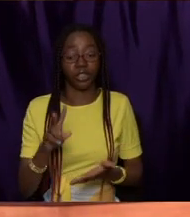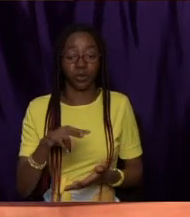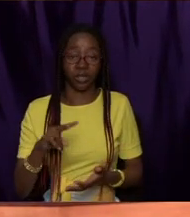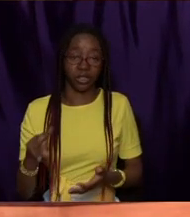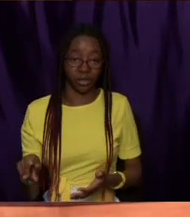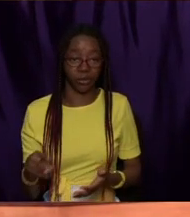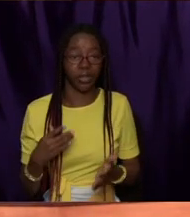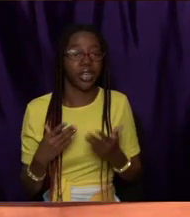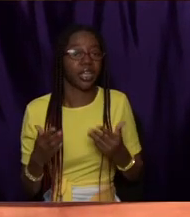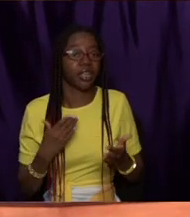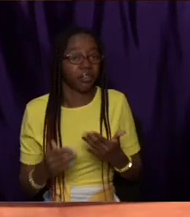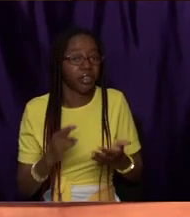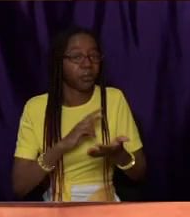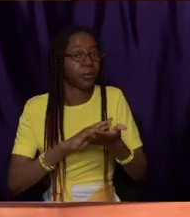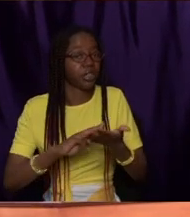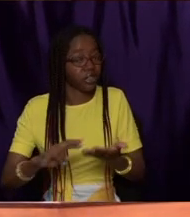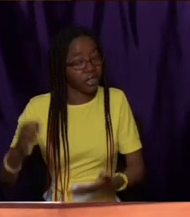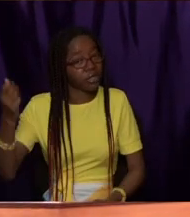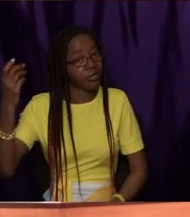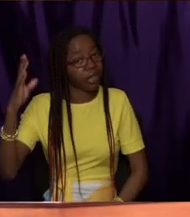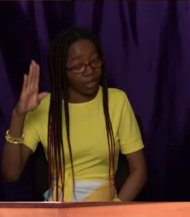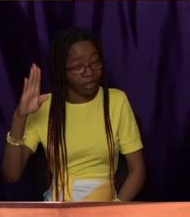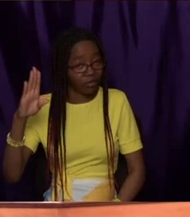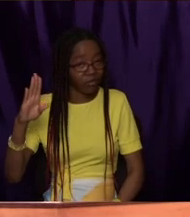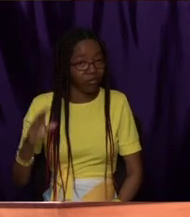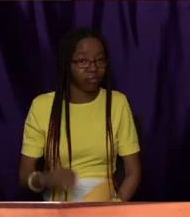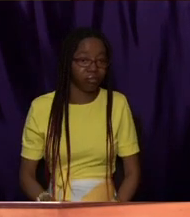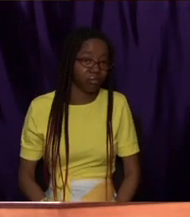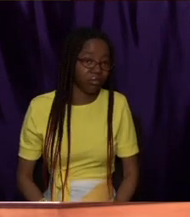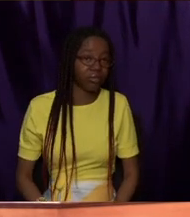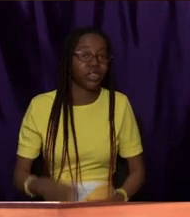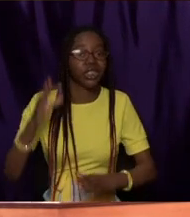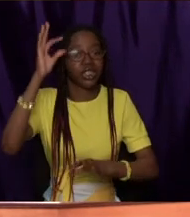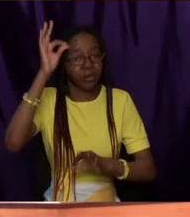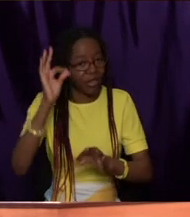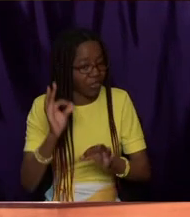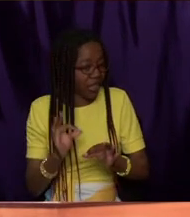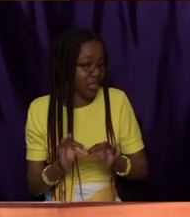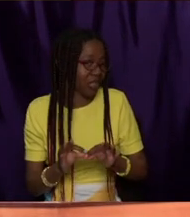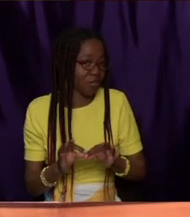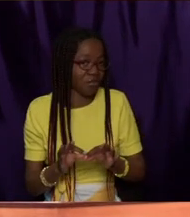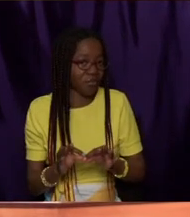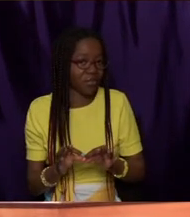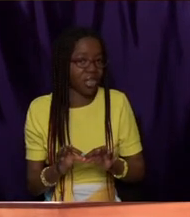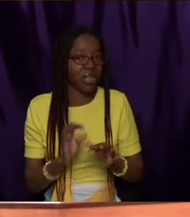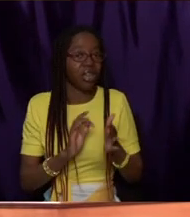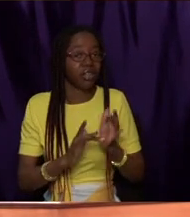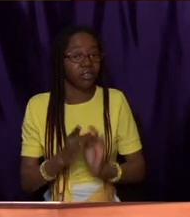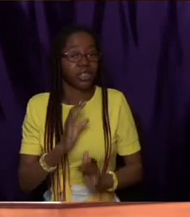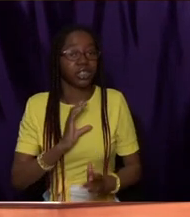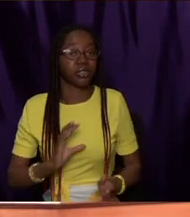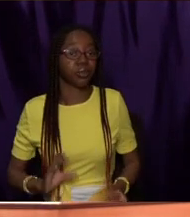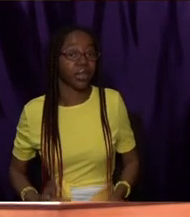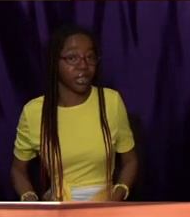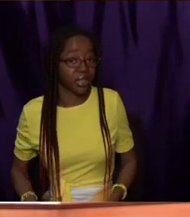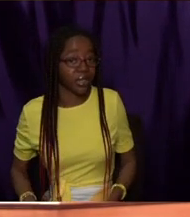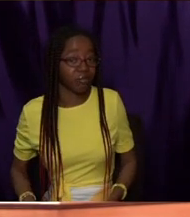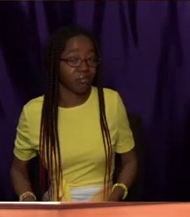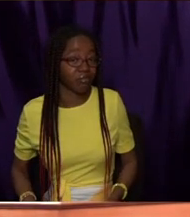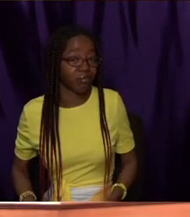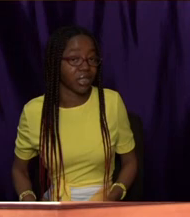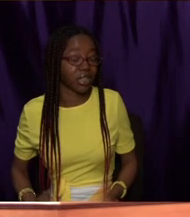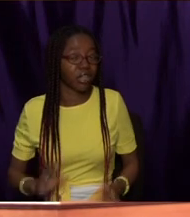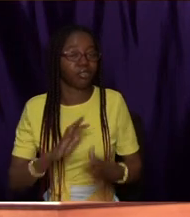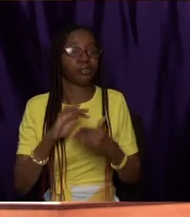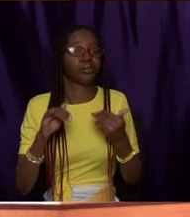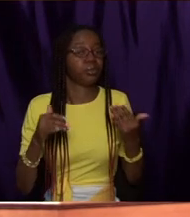the righteousness of God, which is by faith of Jesus Christ, unto